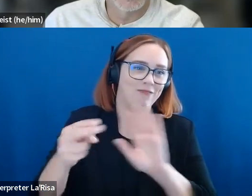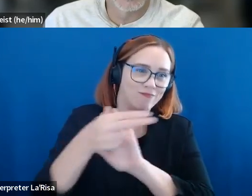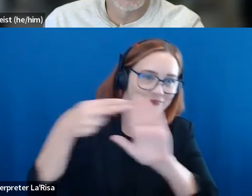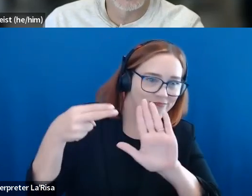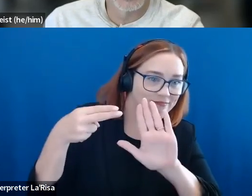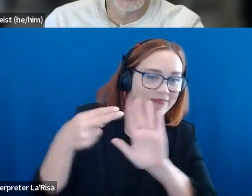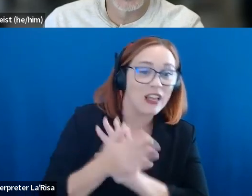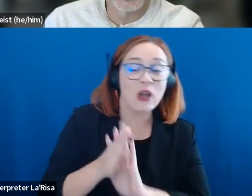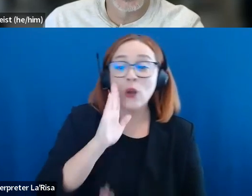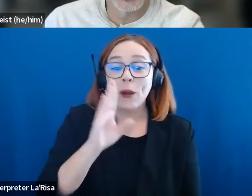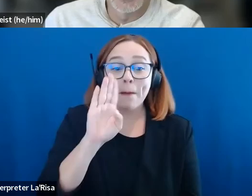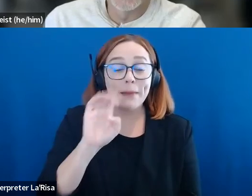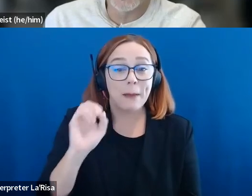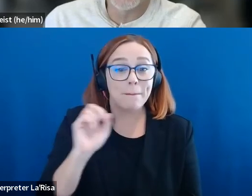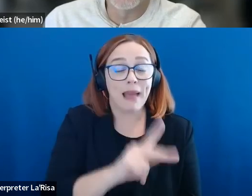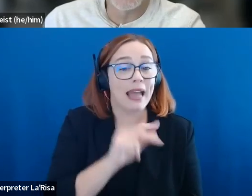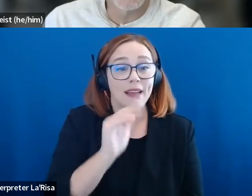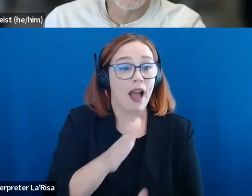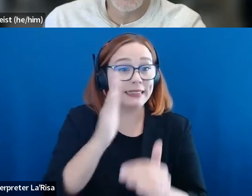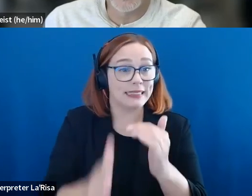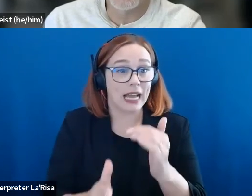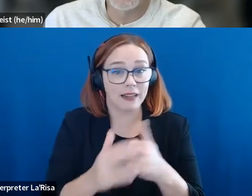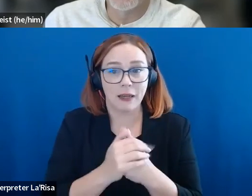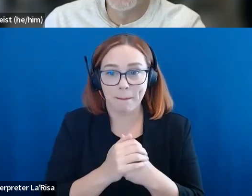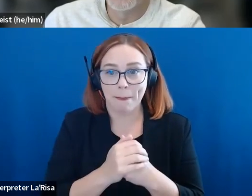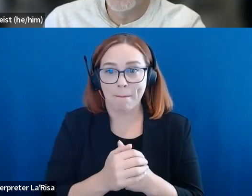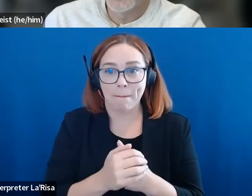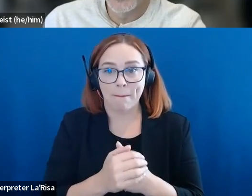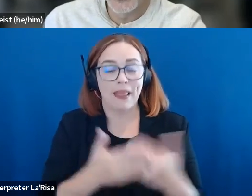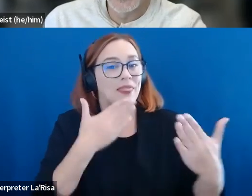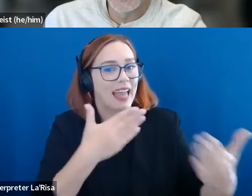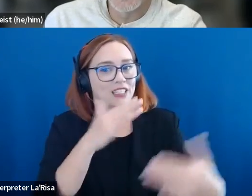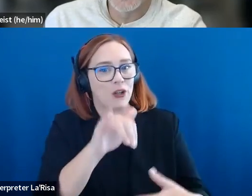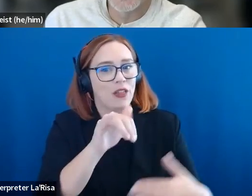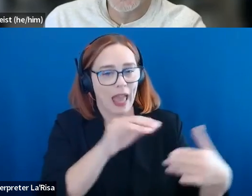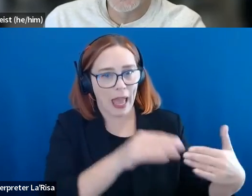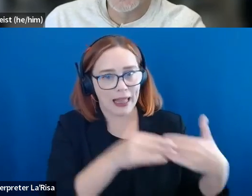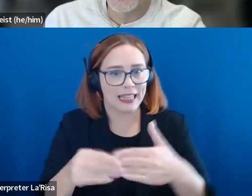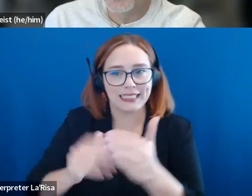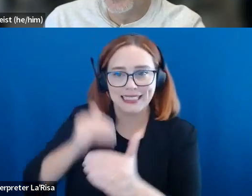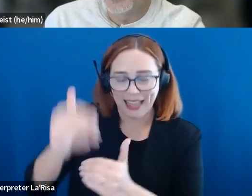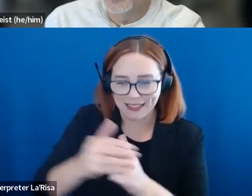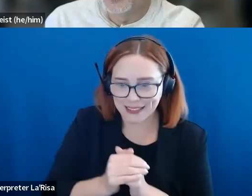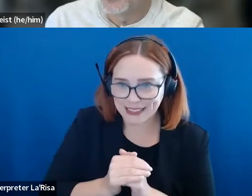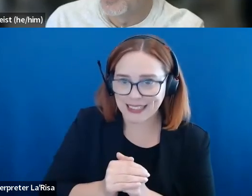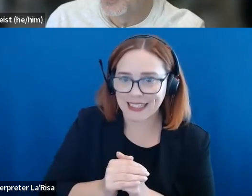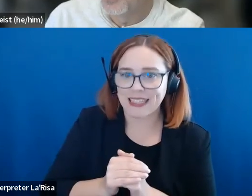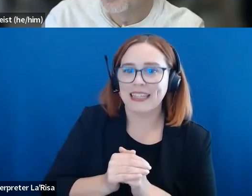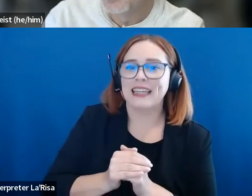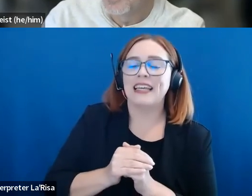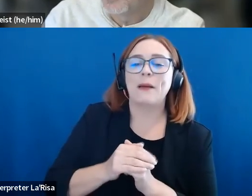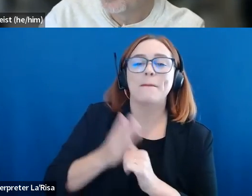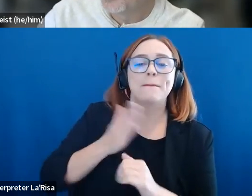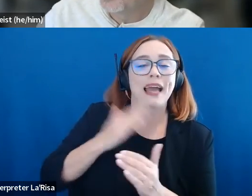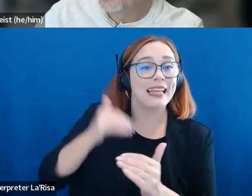back. We'll be back. We're not finished for Yes. today. No, Yeah. Exactly. Thank We you. have That takes time me and to my, space. yes. This is Shayla. That takes me to my